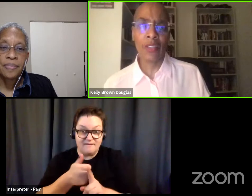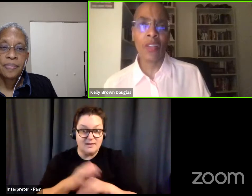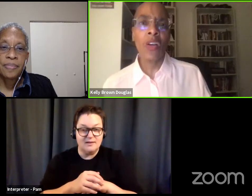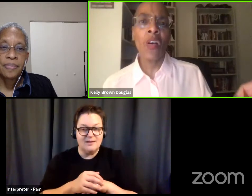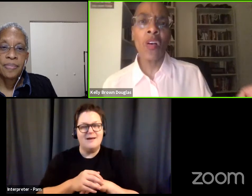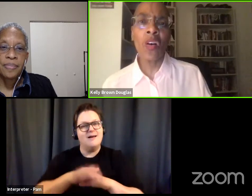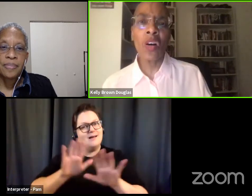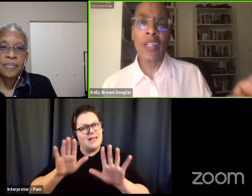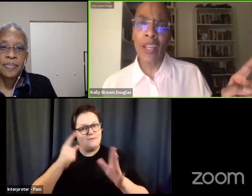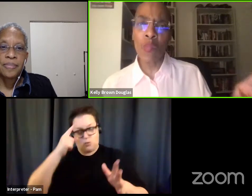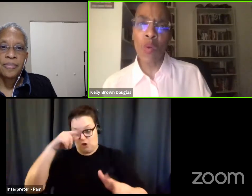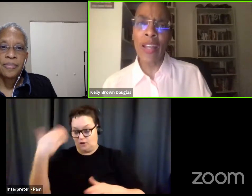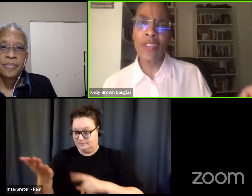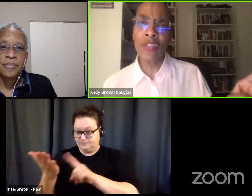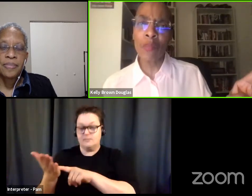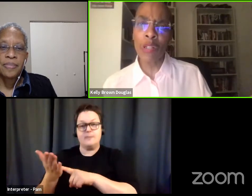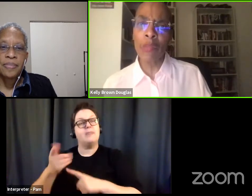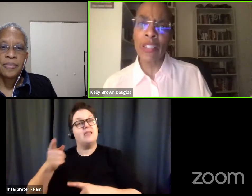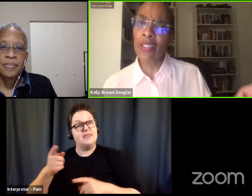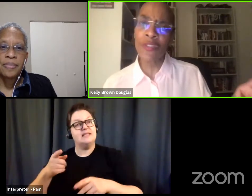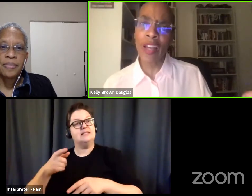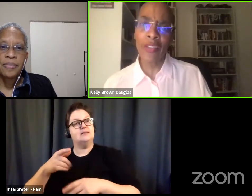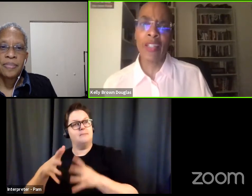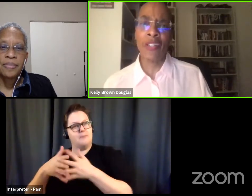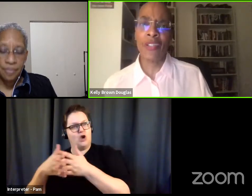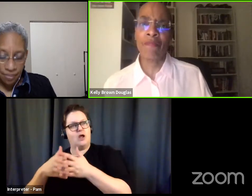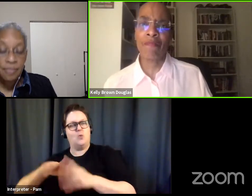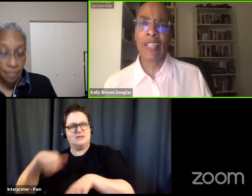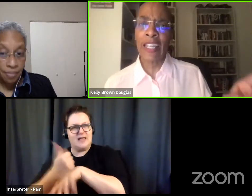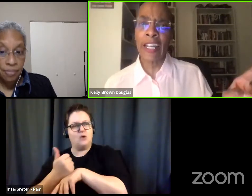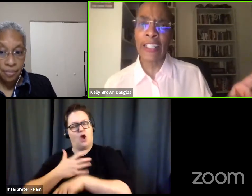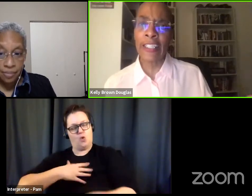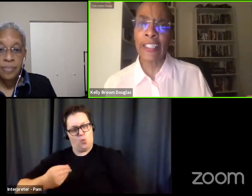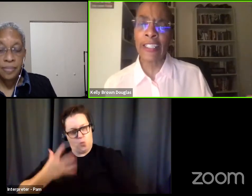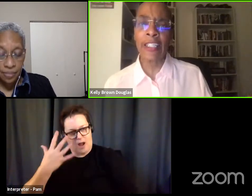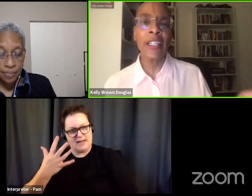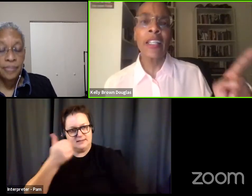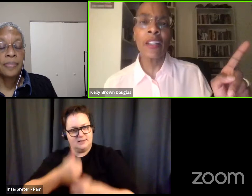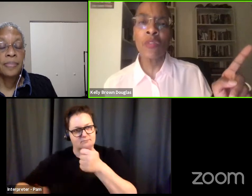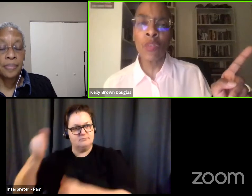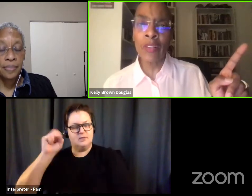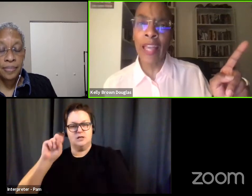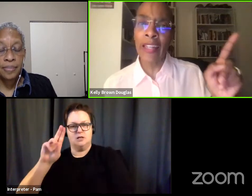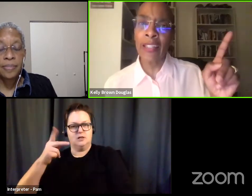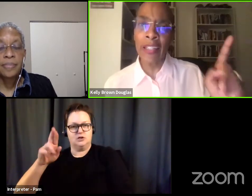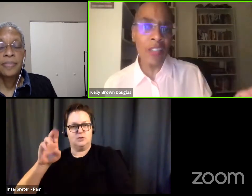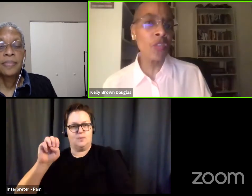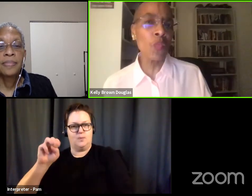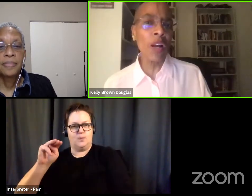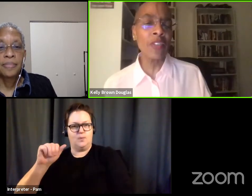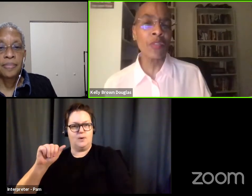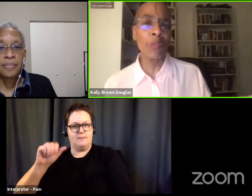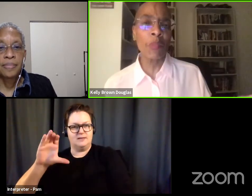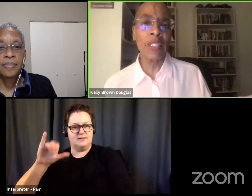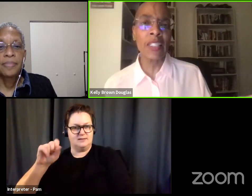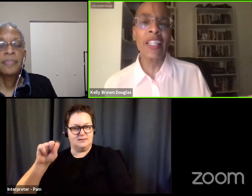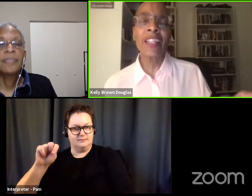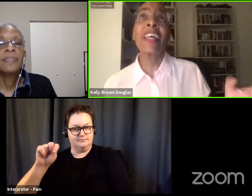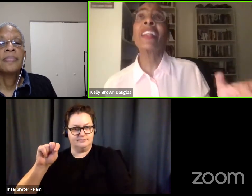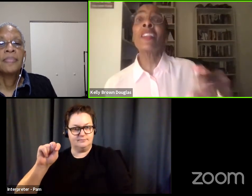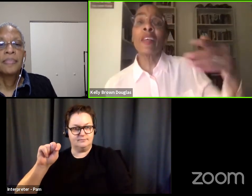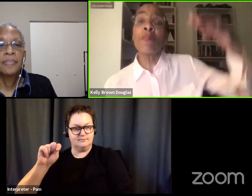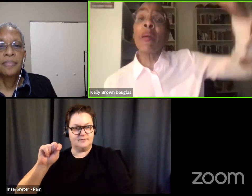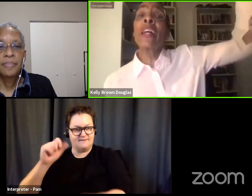founded on a white supremacist foundation and identity. That it is a white